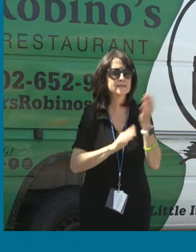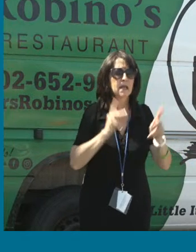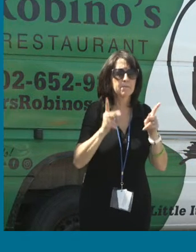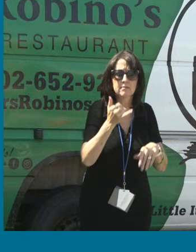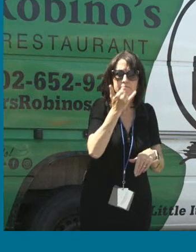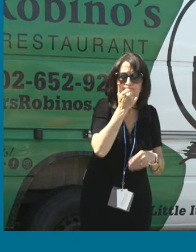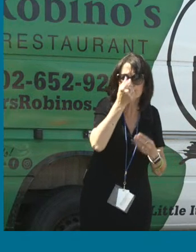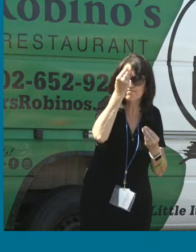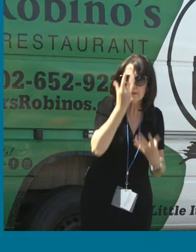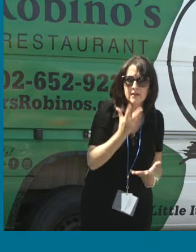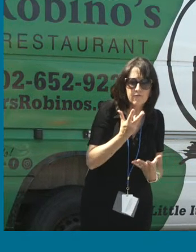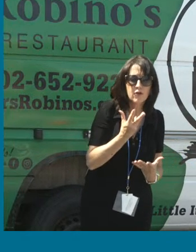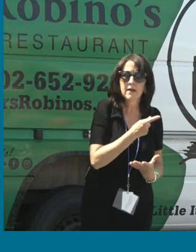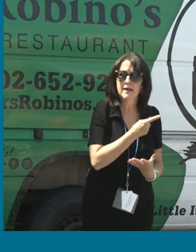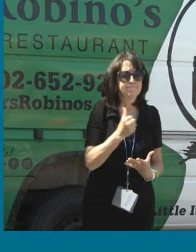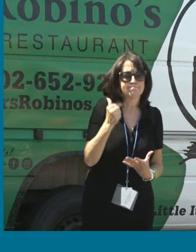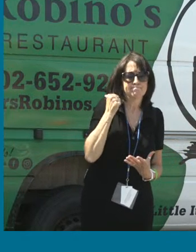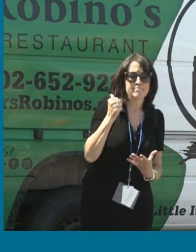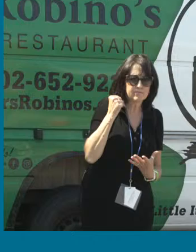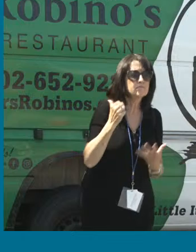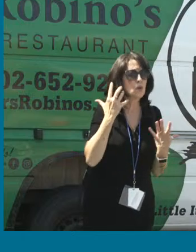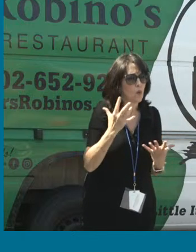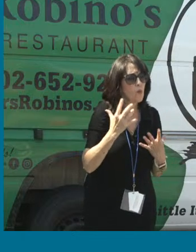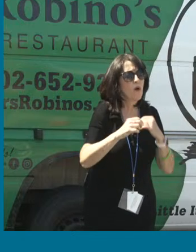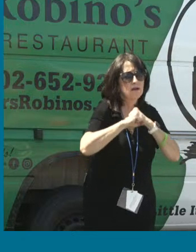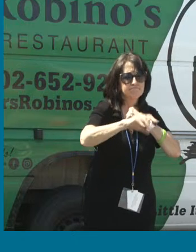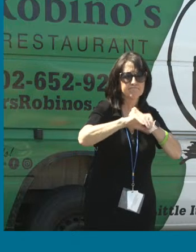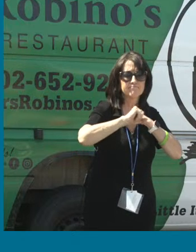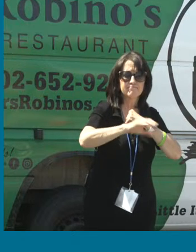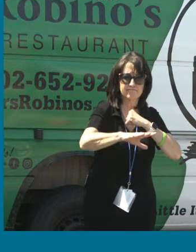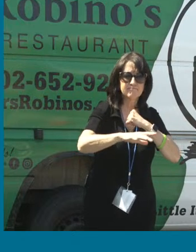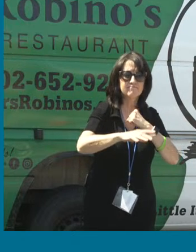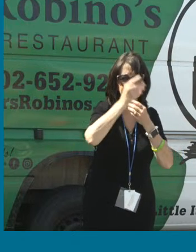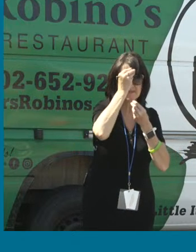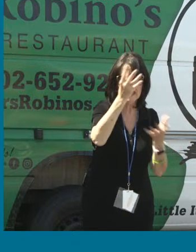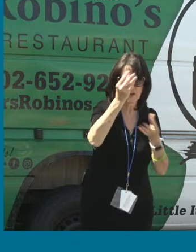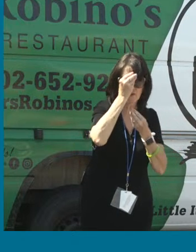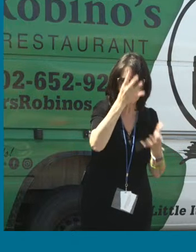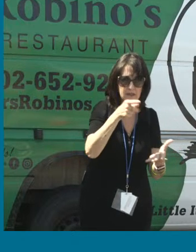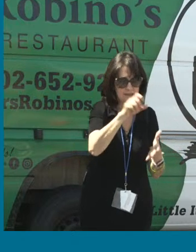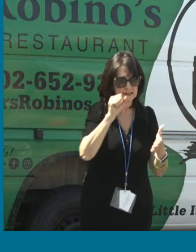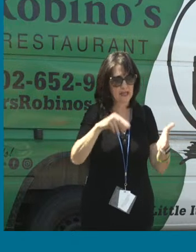our vaccination clinics. You can find the vaccination clinics on the